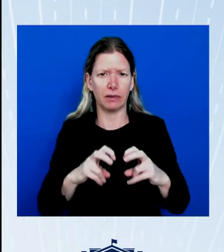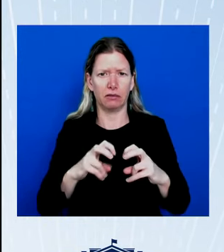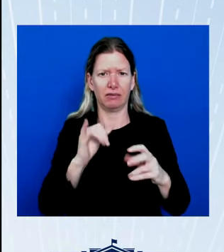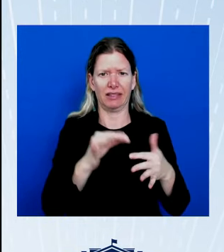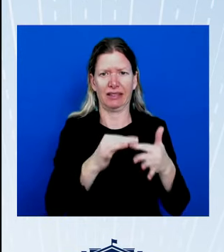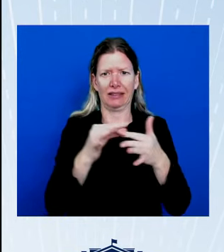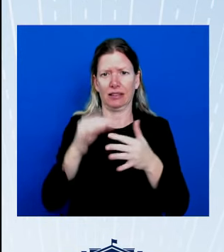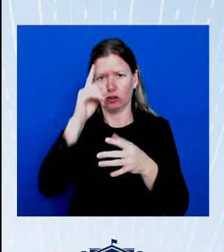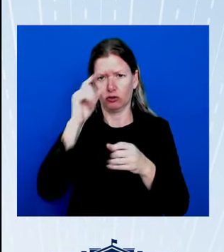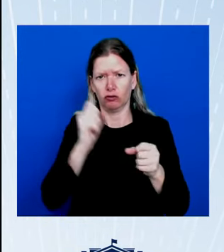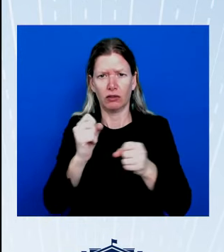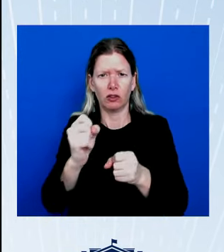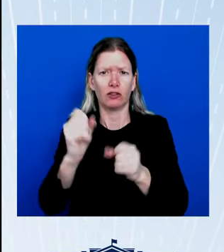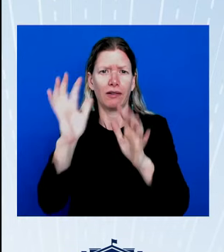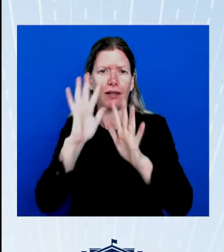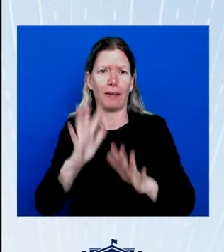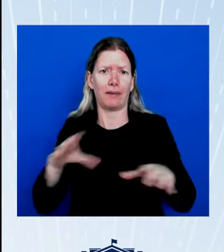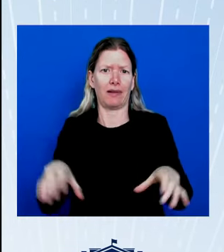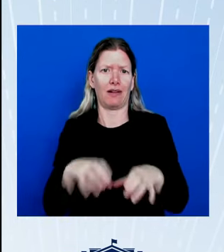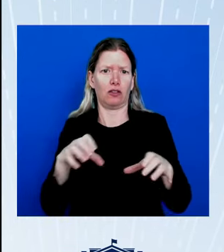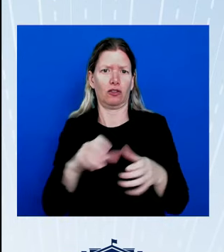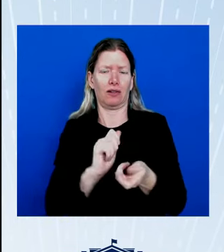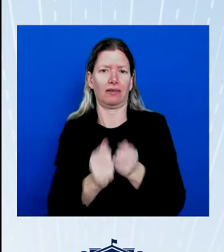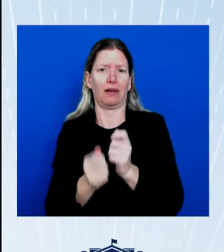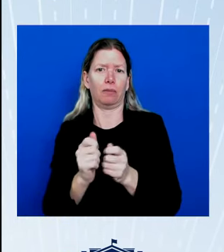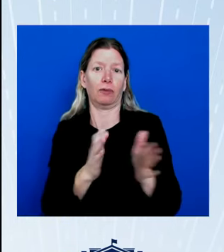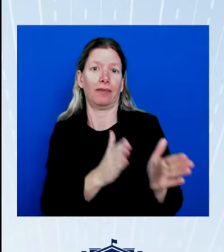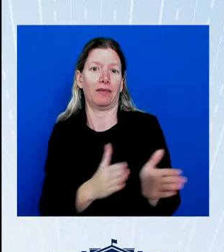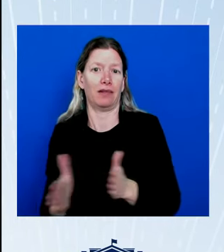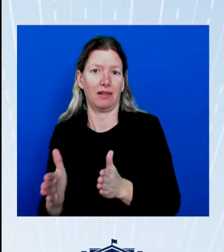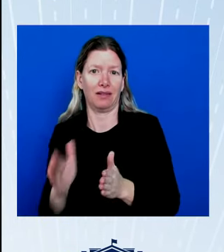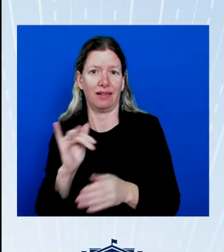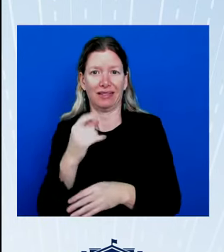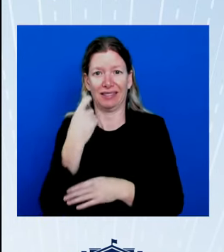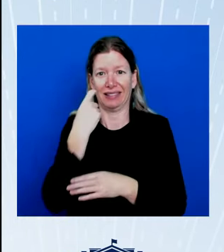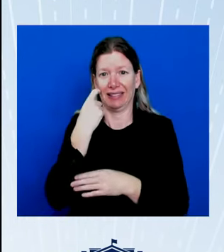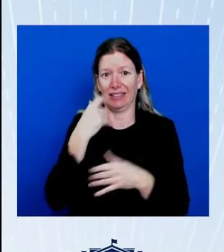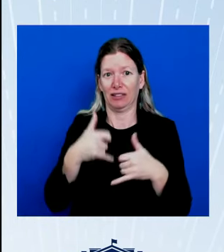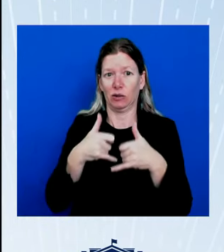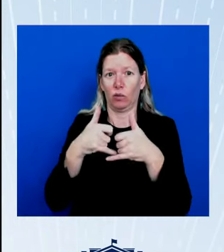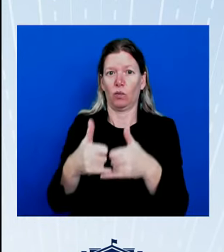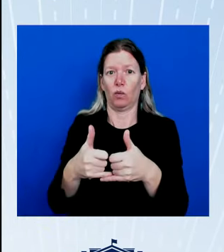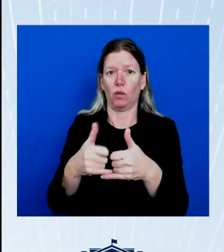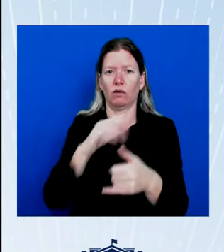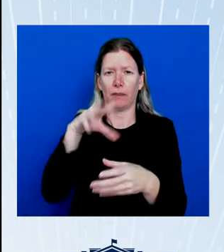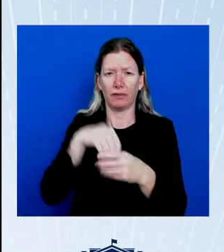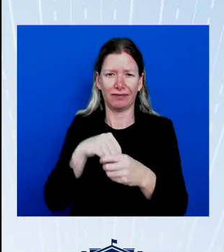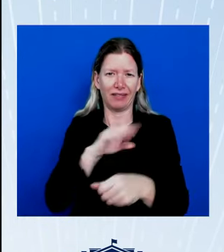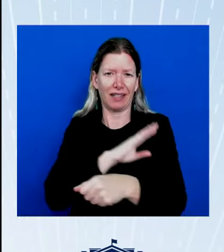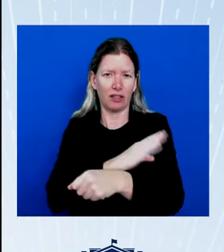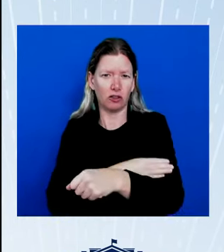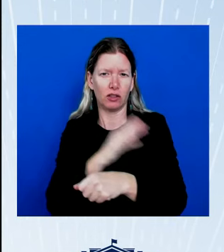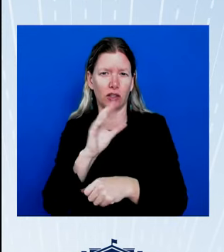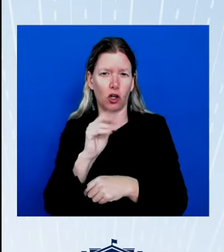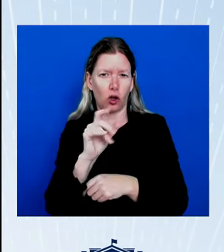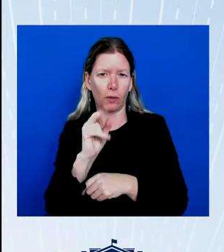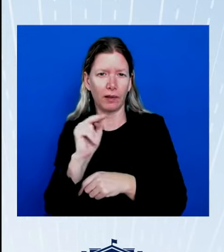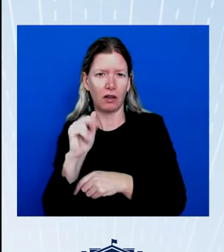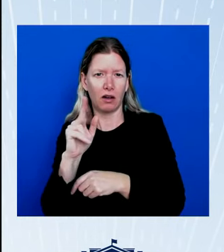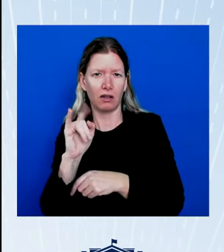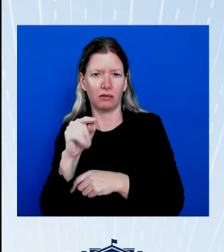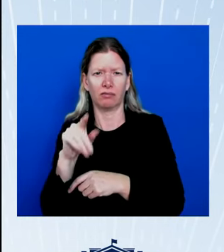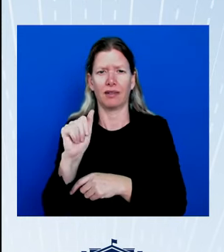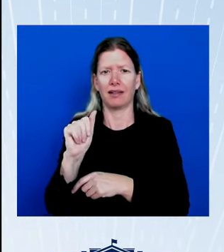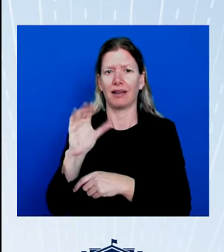comprehensive energy and carbon audit at the Anchorage Museum and the development of a climate heritage plan to protect San Antonio's